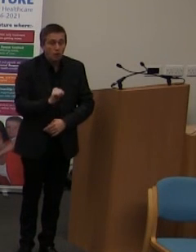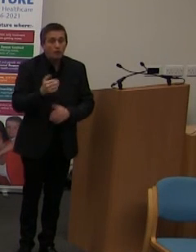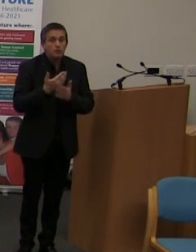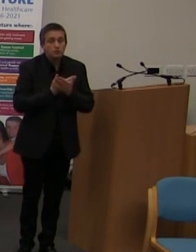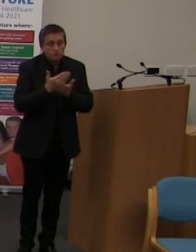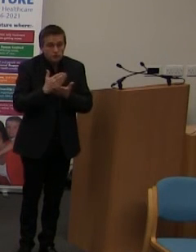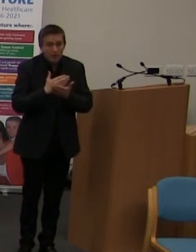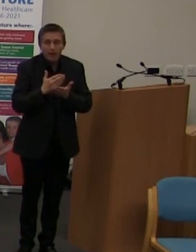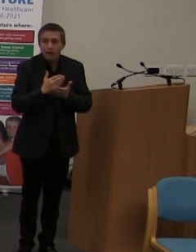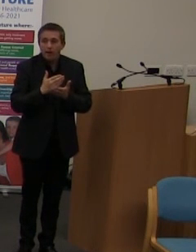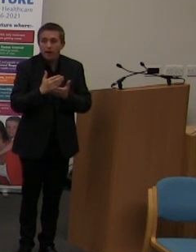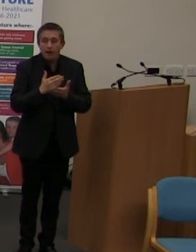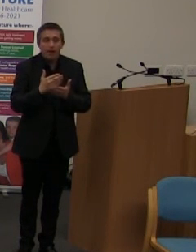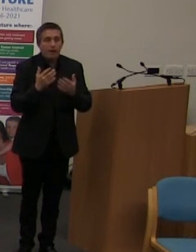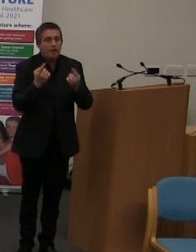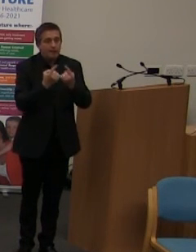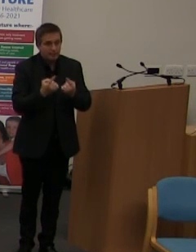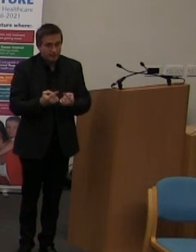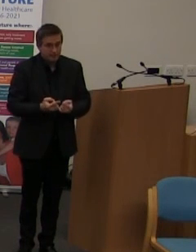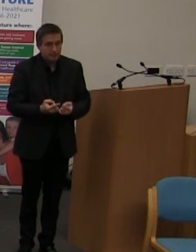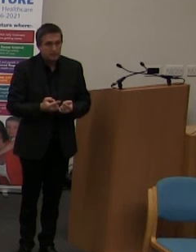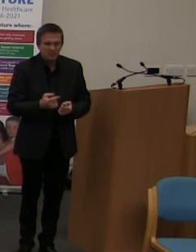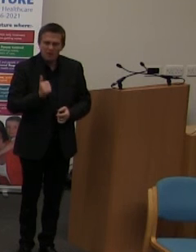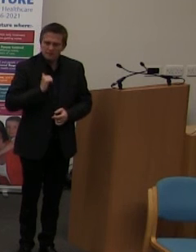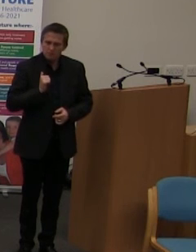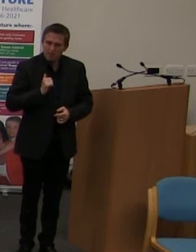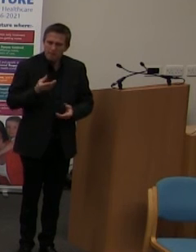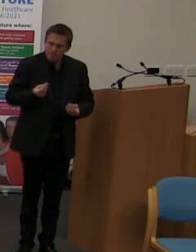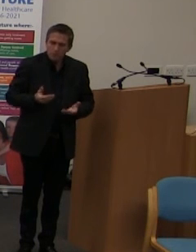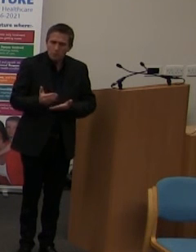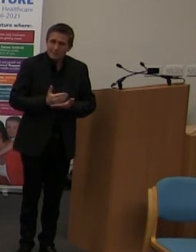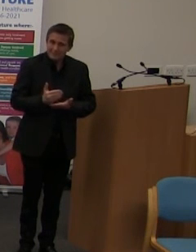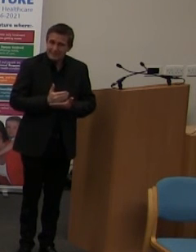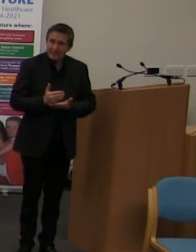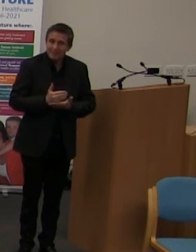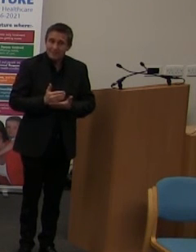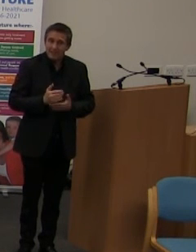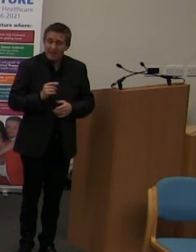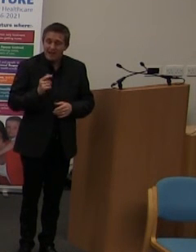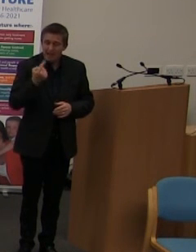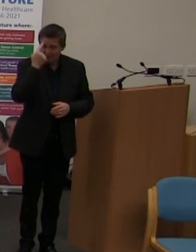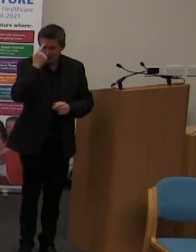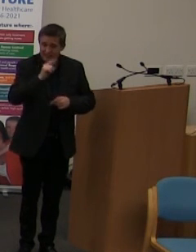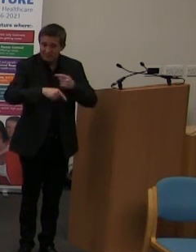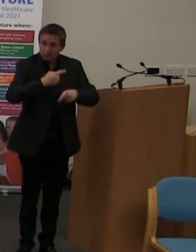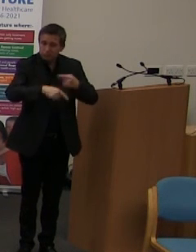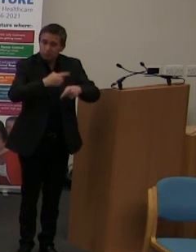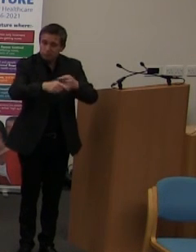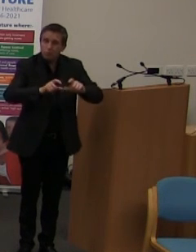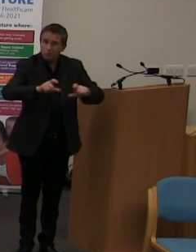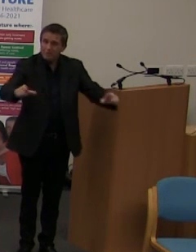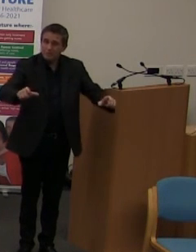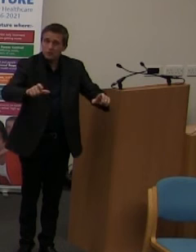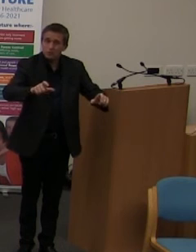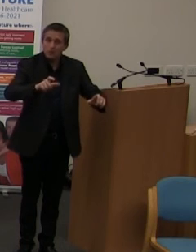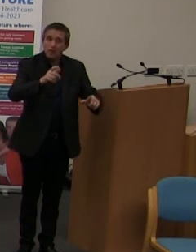we'll get the savings this year, because it'll be roughly similar levels going forward that we'll be looking into future years. So it